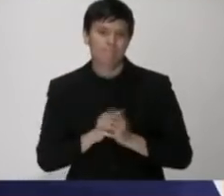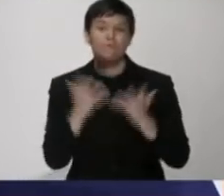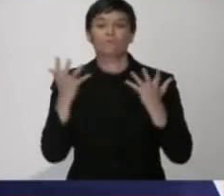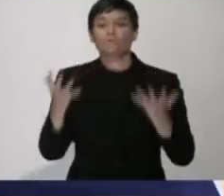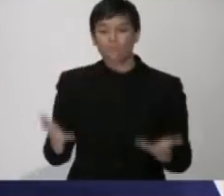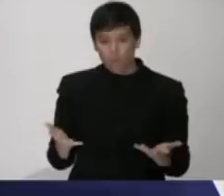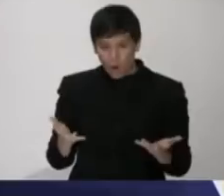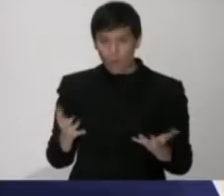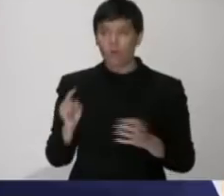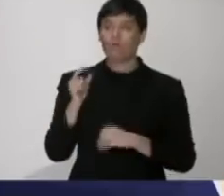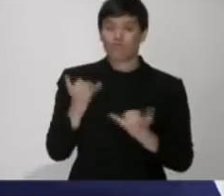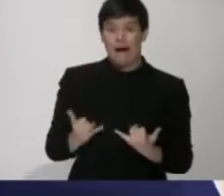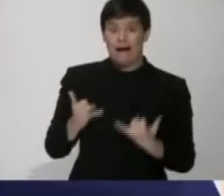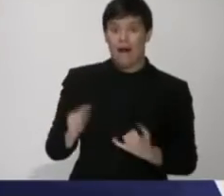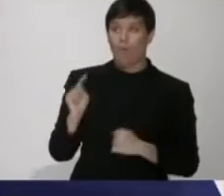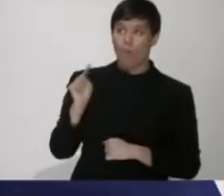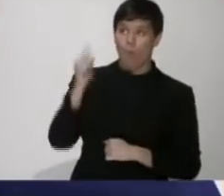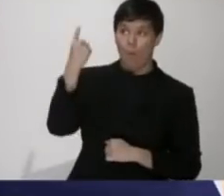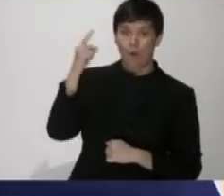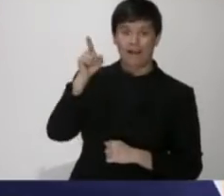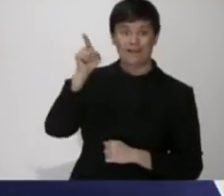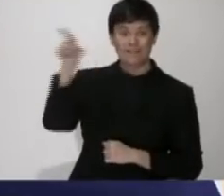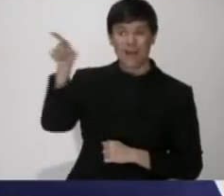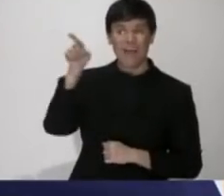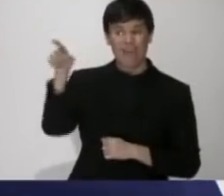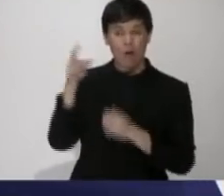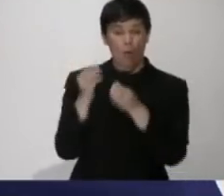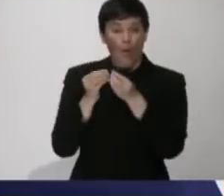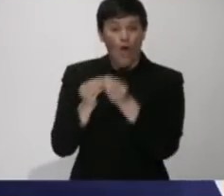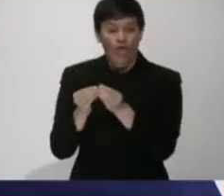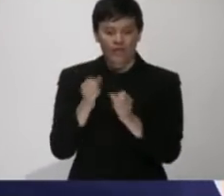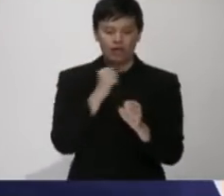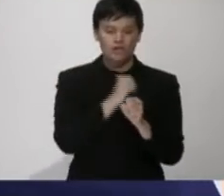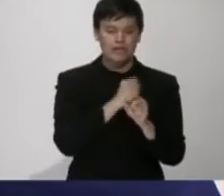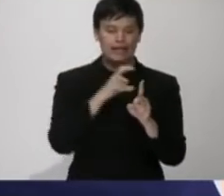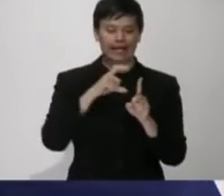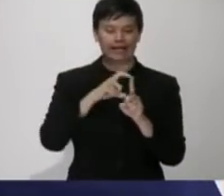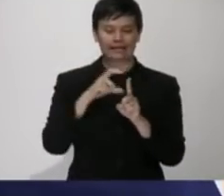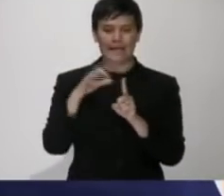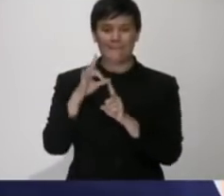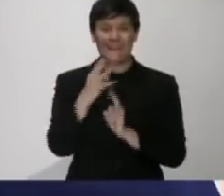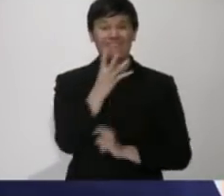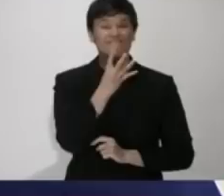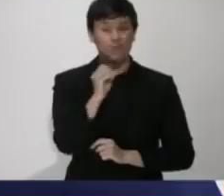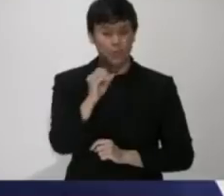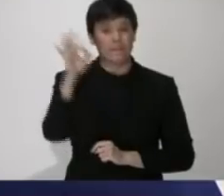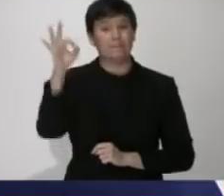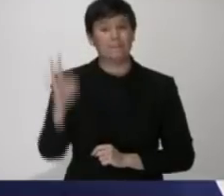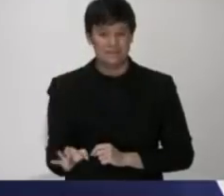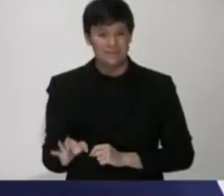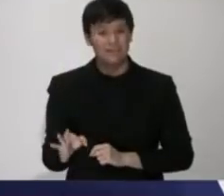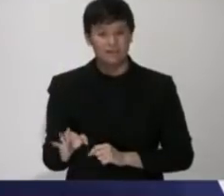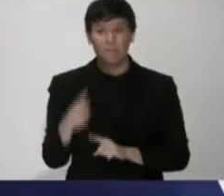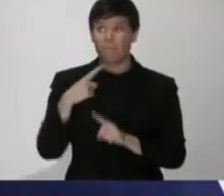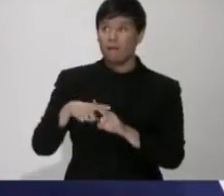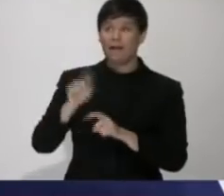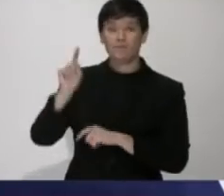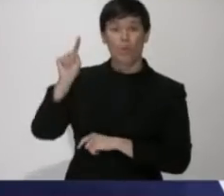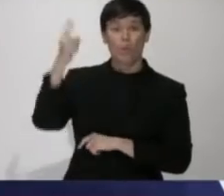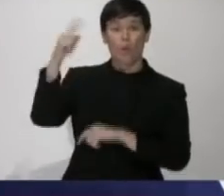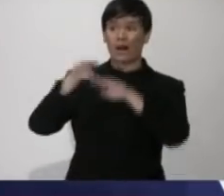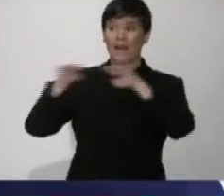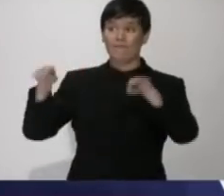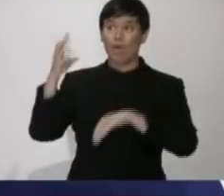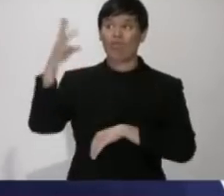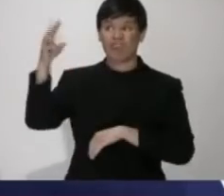say, Auckland, 40% of GDP, huge spillover impacts on the rest of the economy, and for a very confined period of